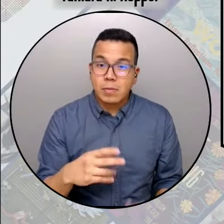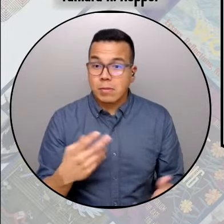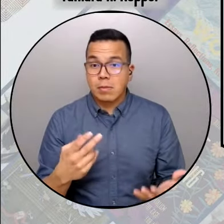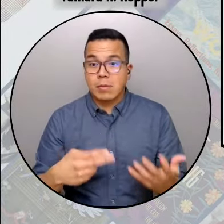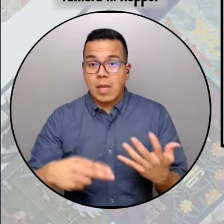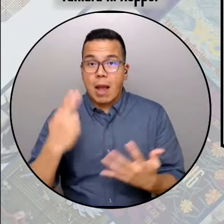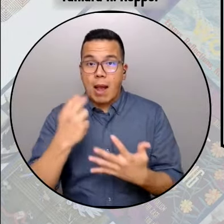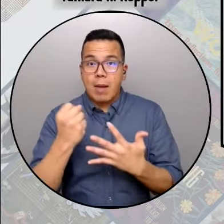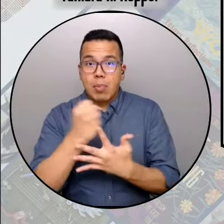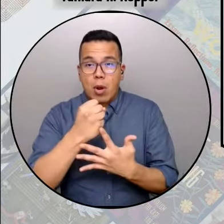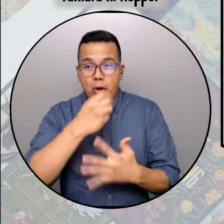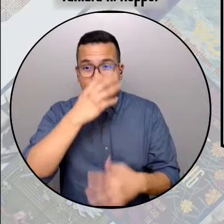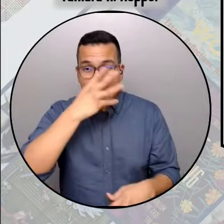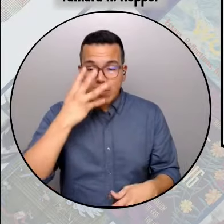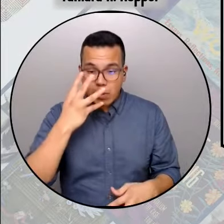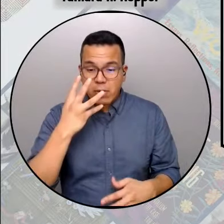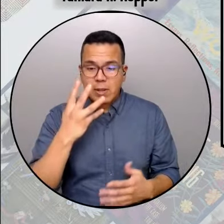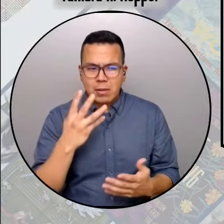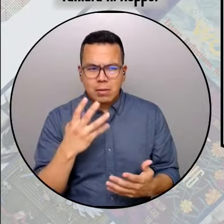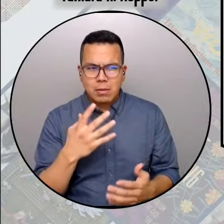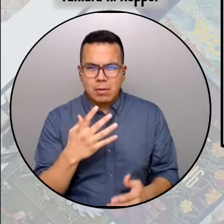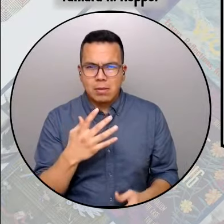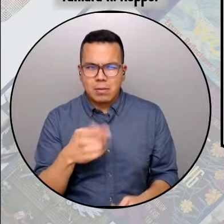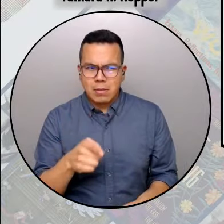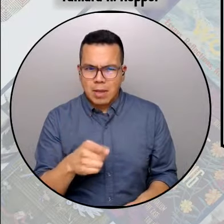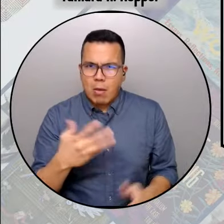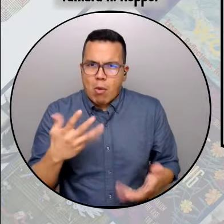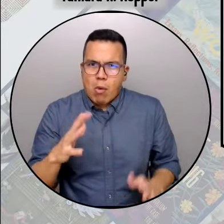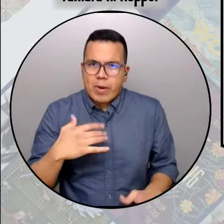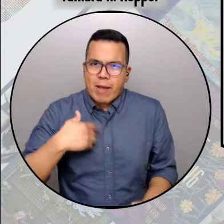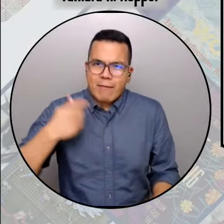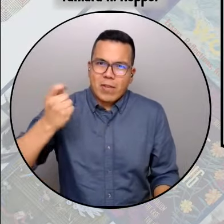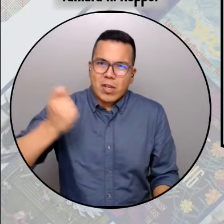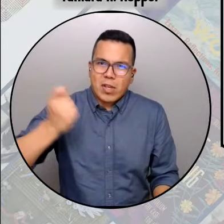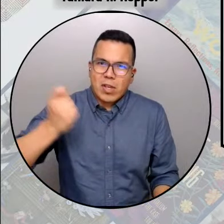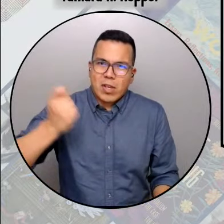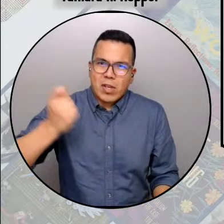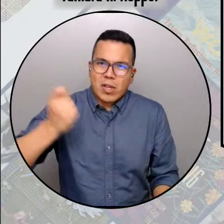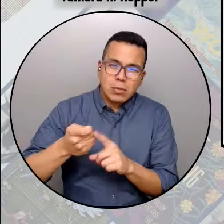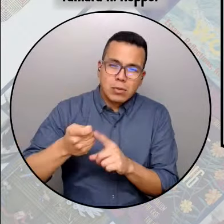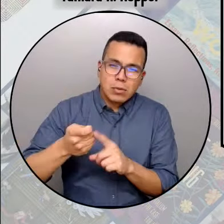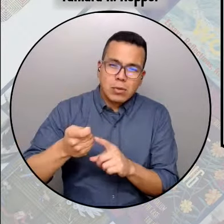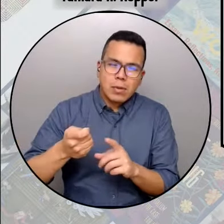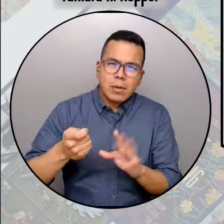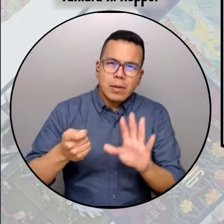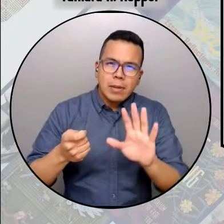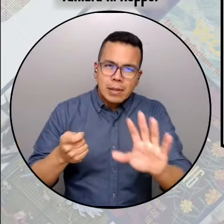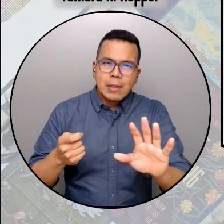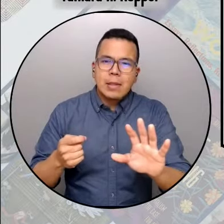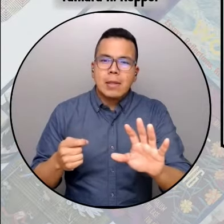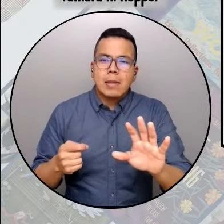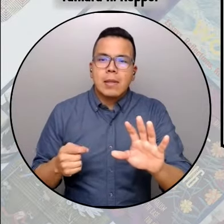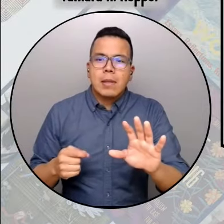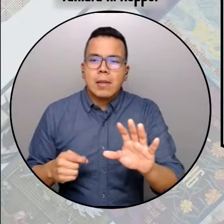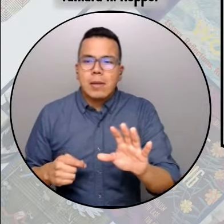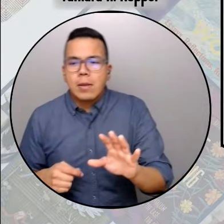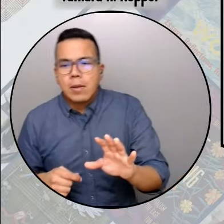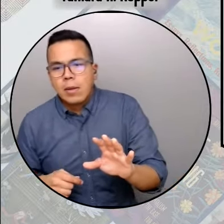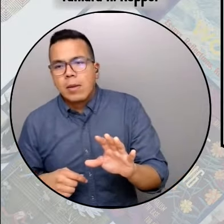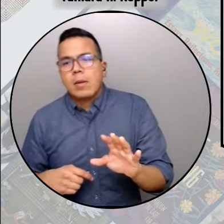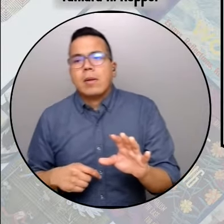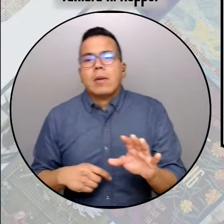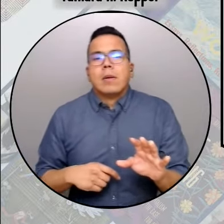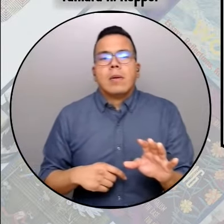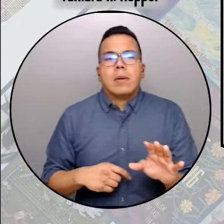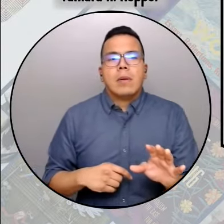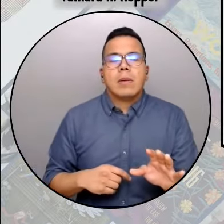immigrants are often those with a conviction of some type. Right. Now, President Obama tended to kind of prioritize, you know, a certain number